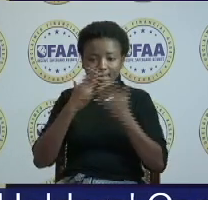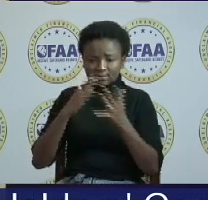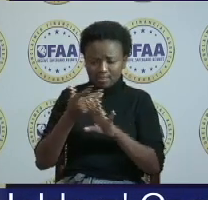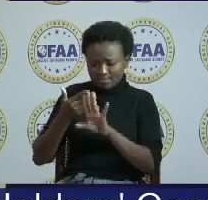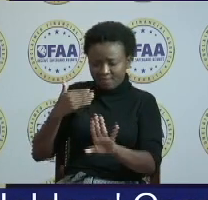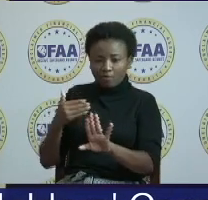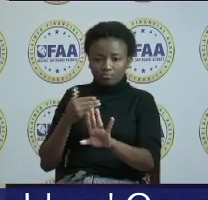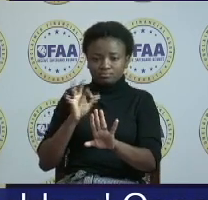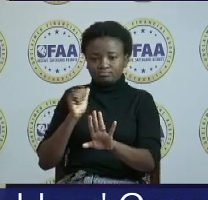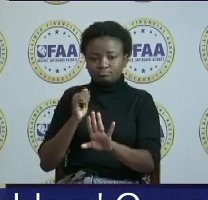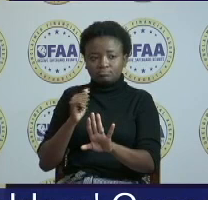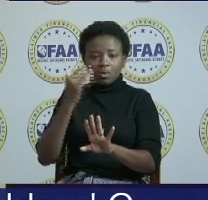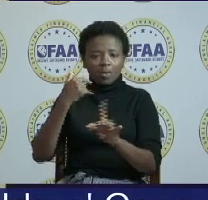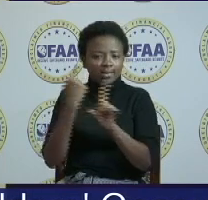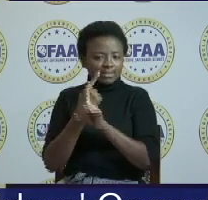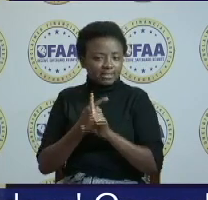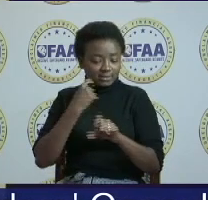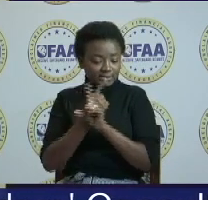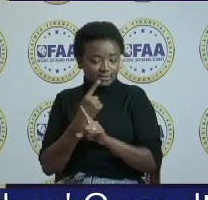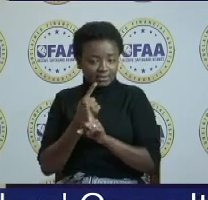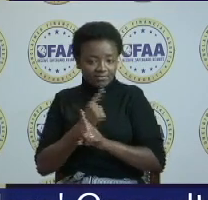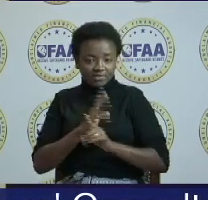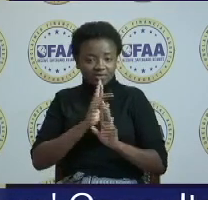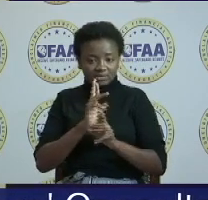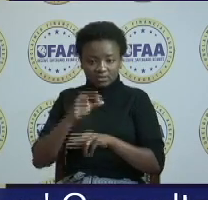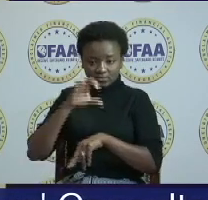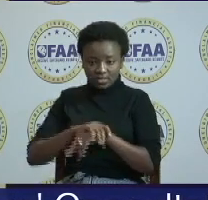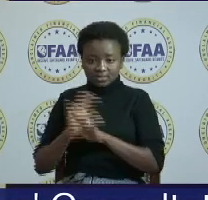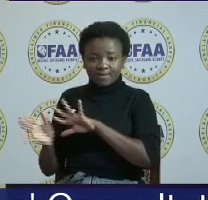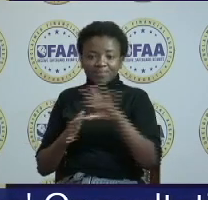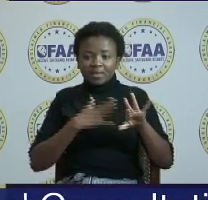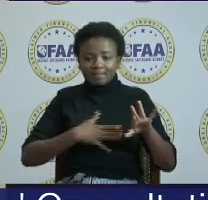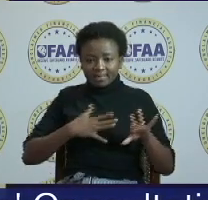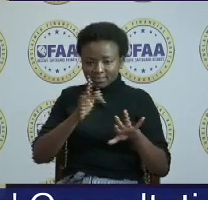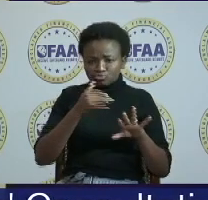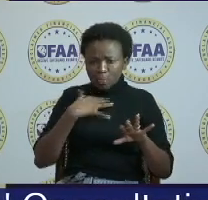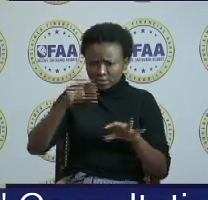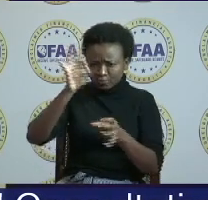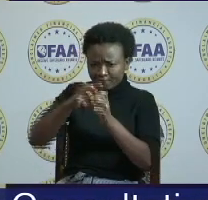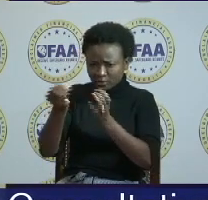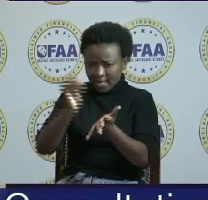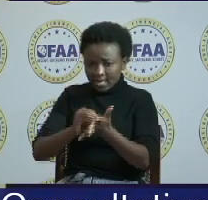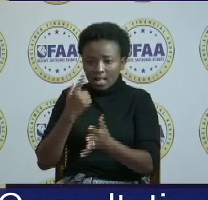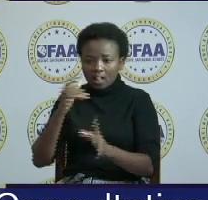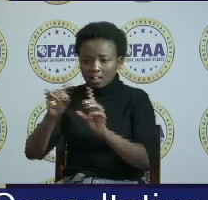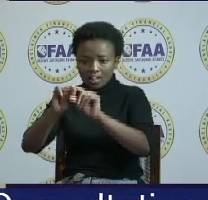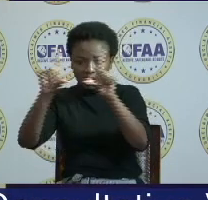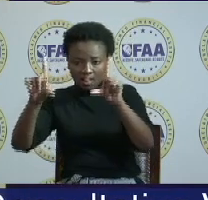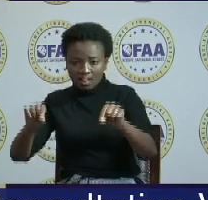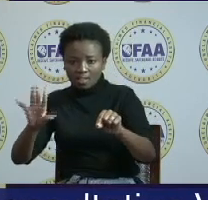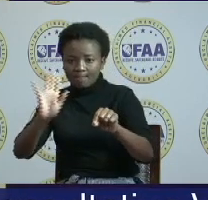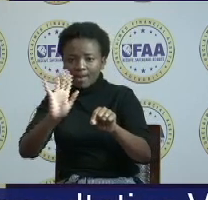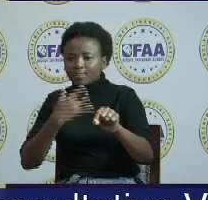Interesting results we are getting from there. But for the second poll, please just go to the screen. We have